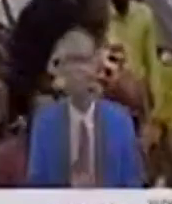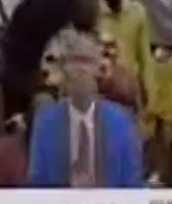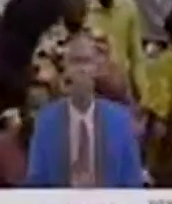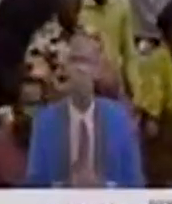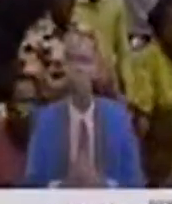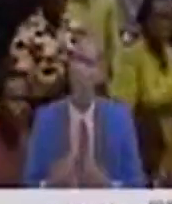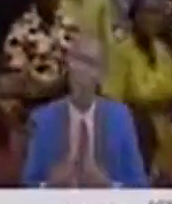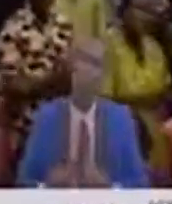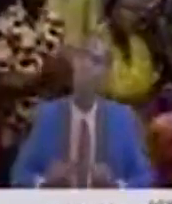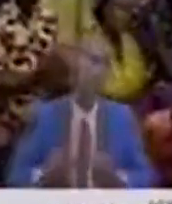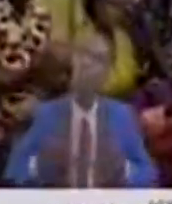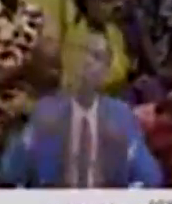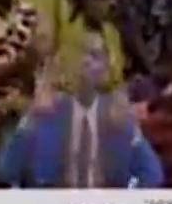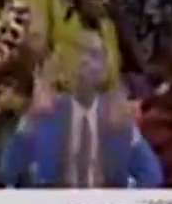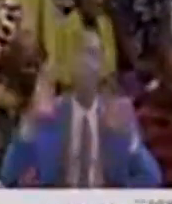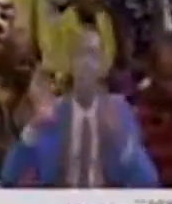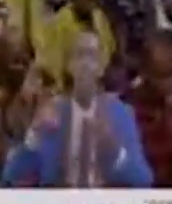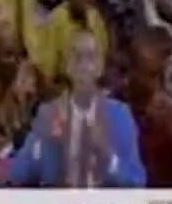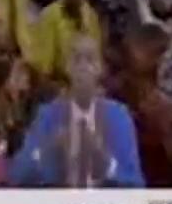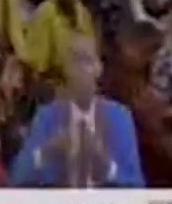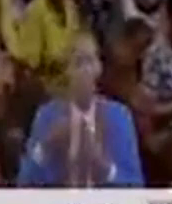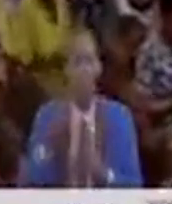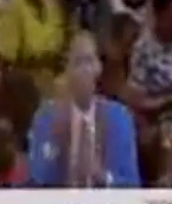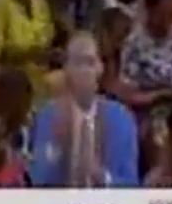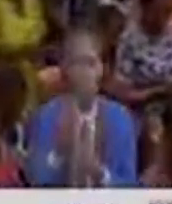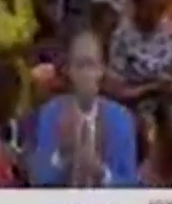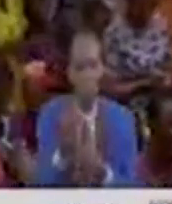Surrender to the mercy, to the word.